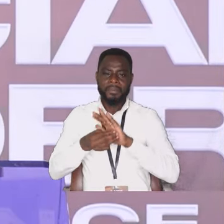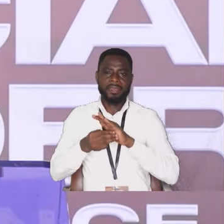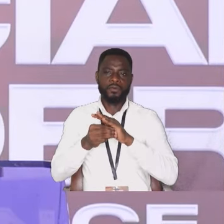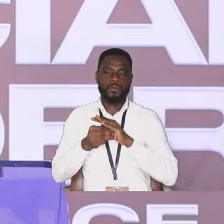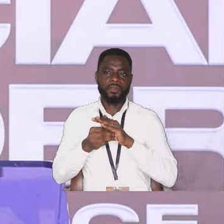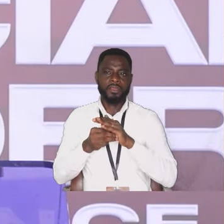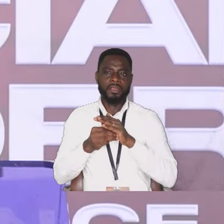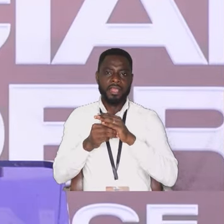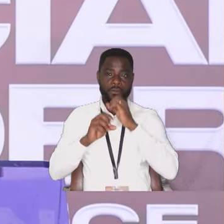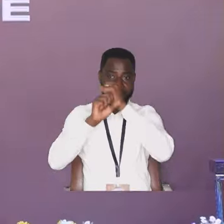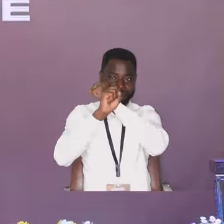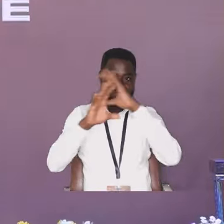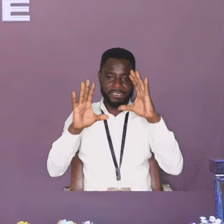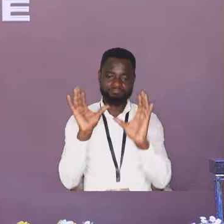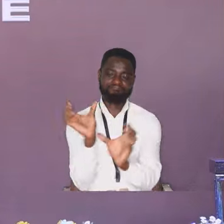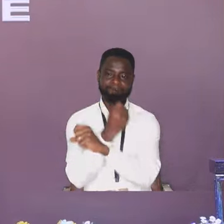accomplished on our part.